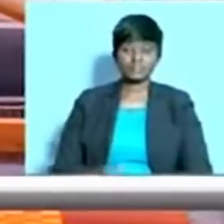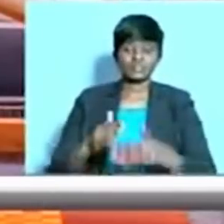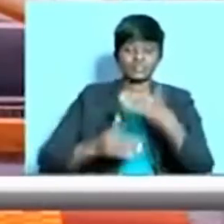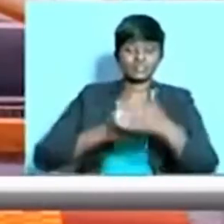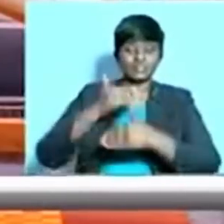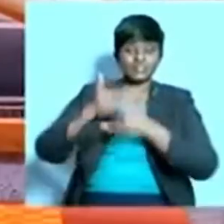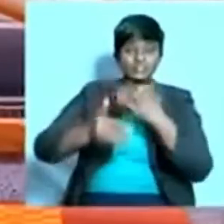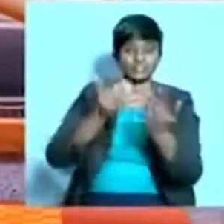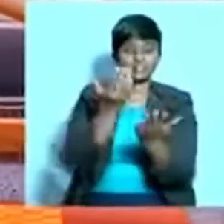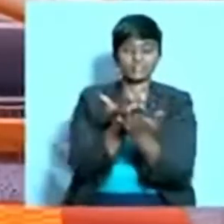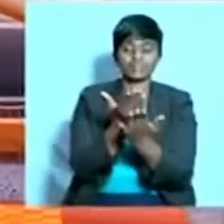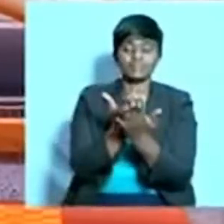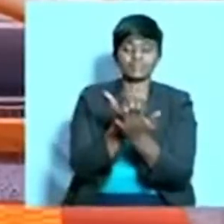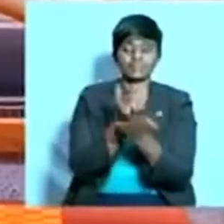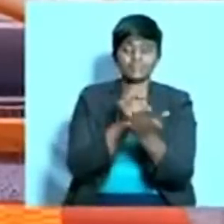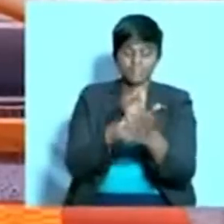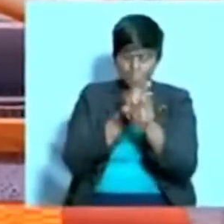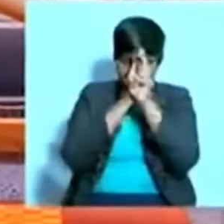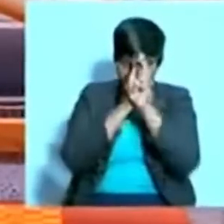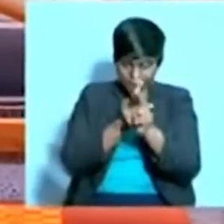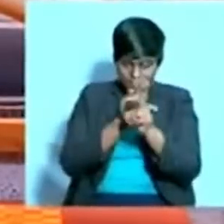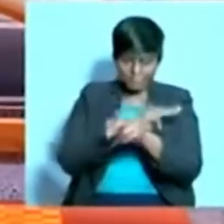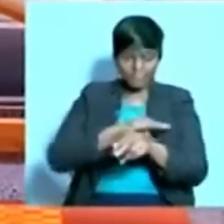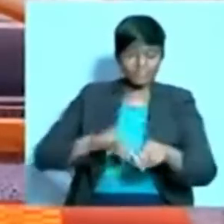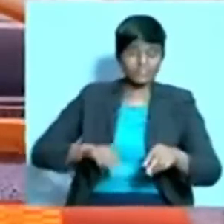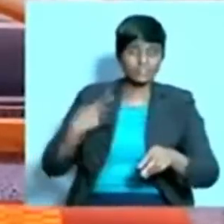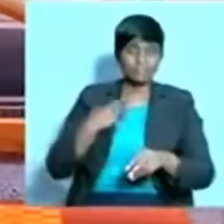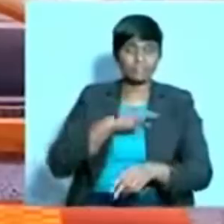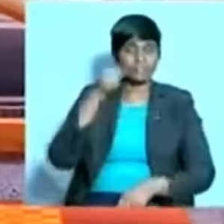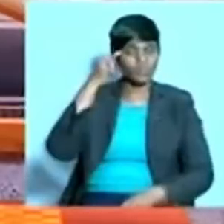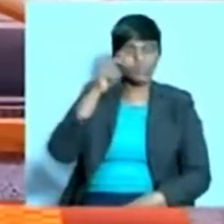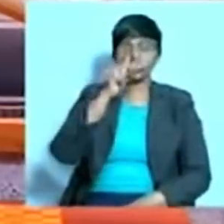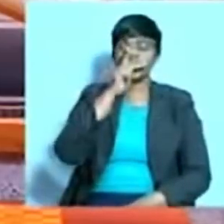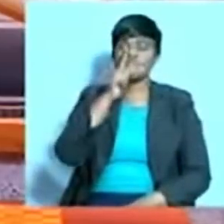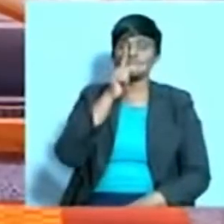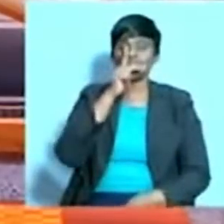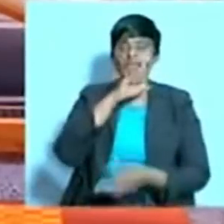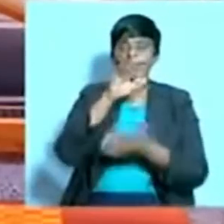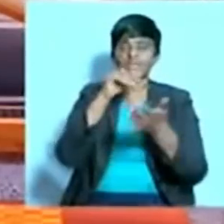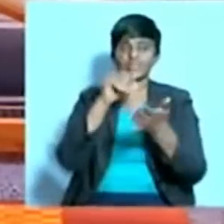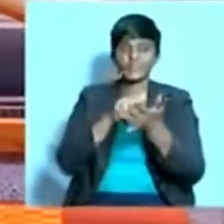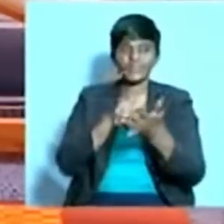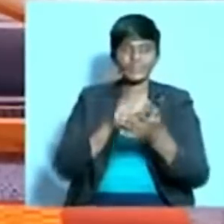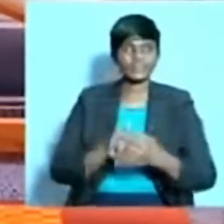Next motion, the Honorable Member for Kalomo Central.